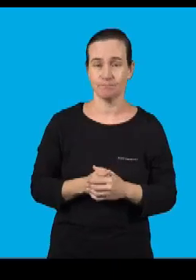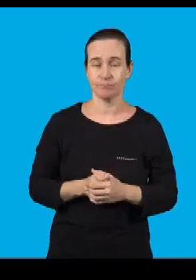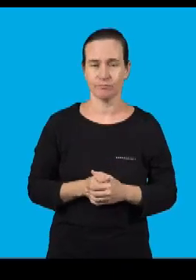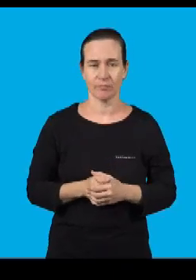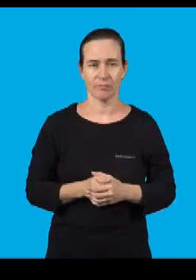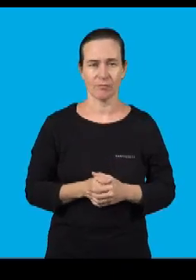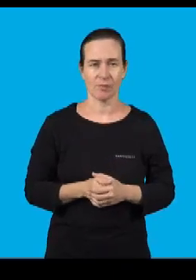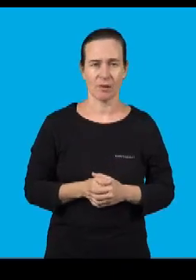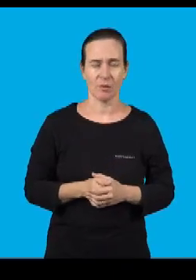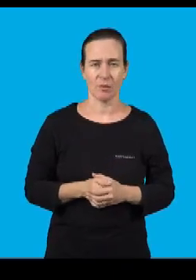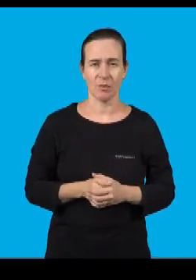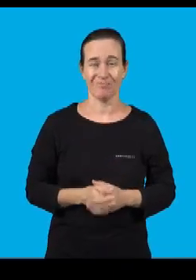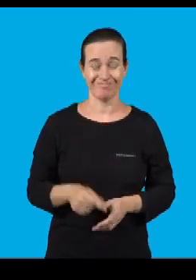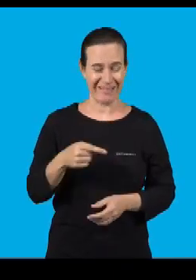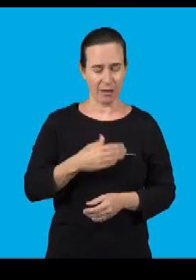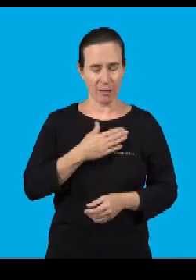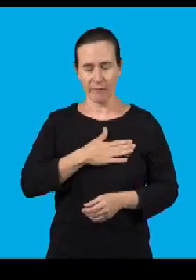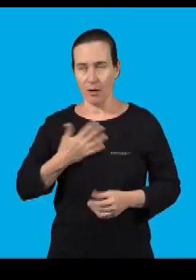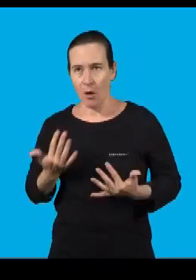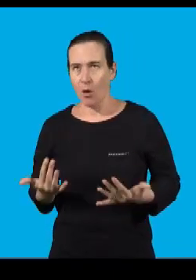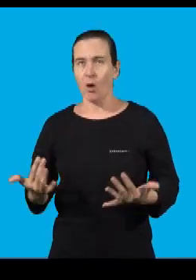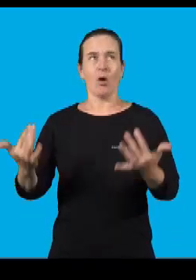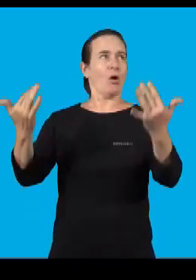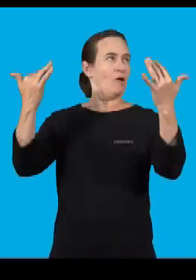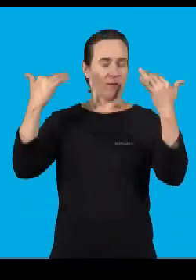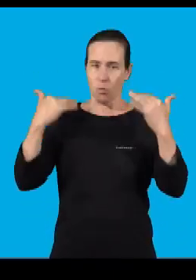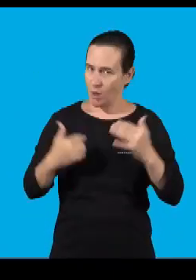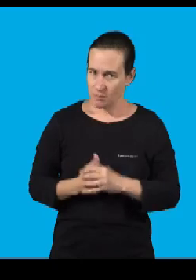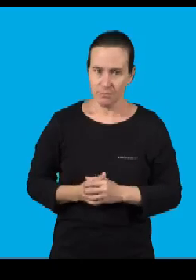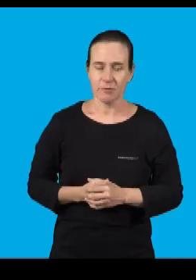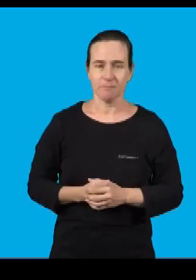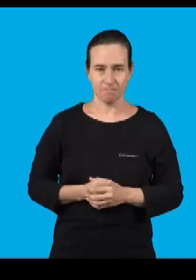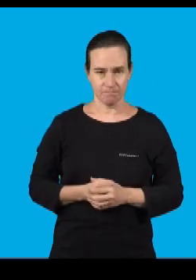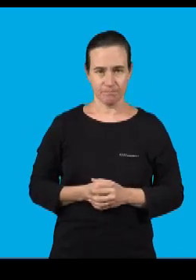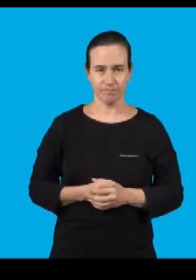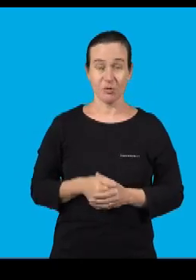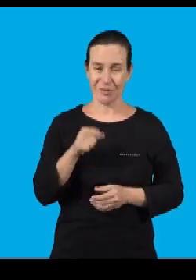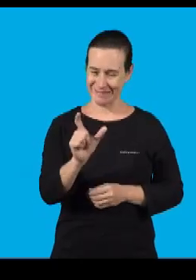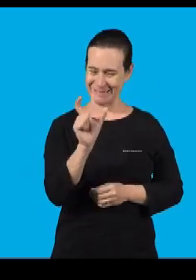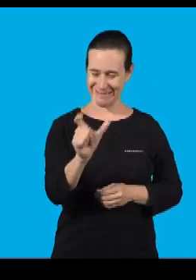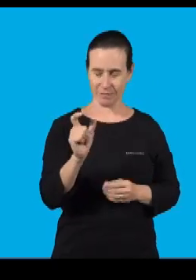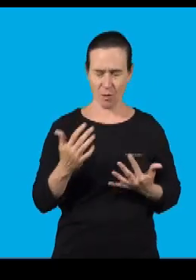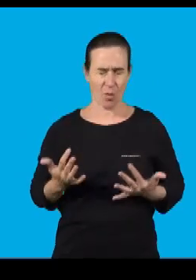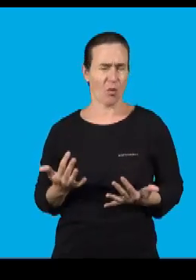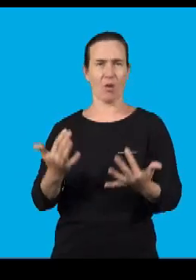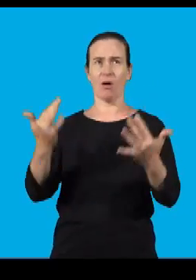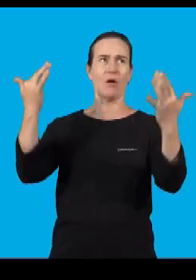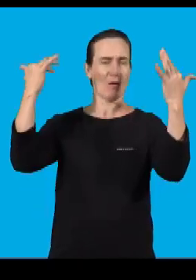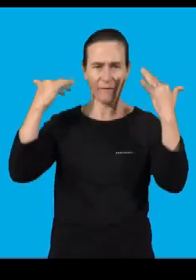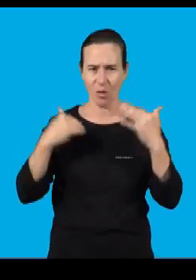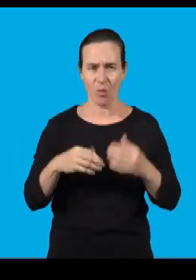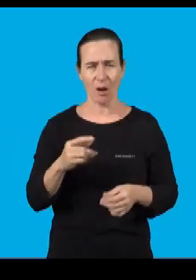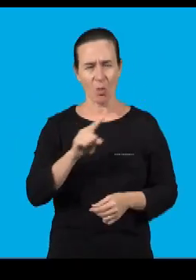our solution shows us. He is overwhelmed. Can you see that there's our emotive word coming